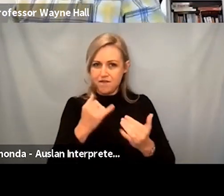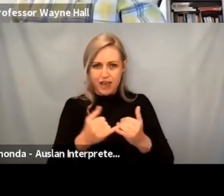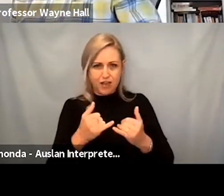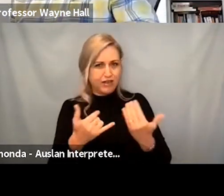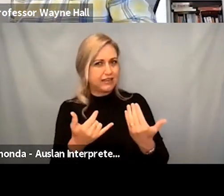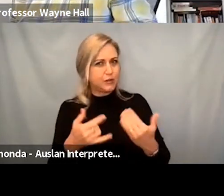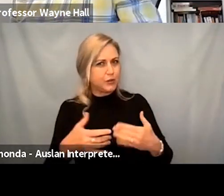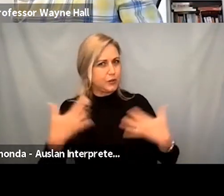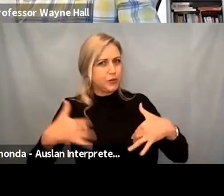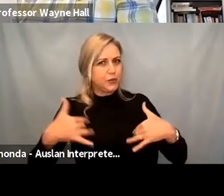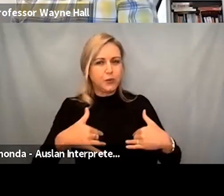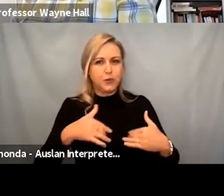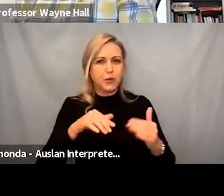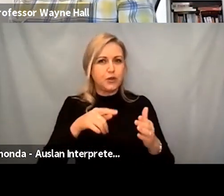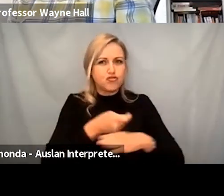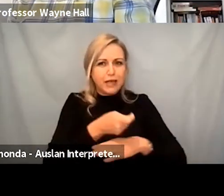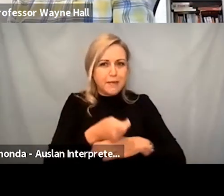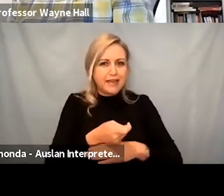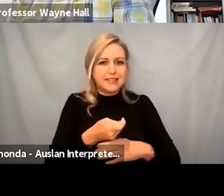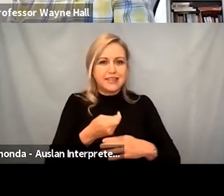that people are undergoing psychotherapy?